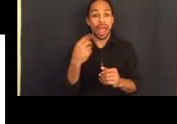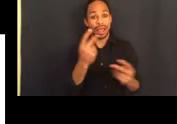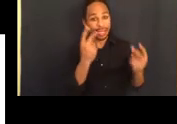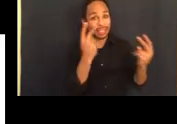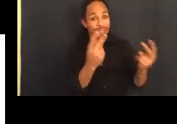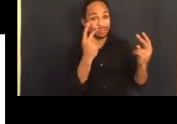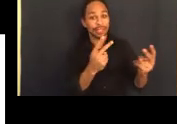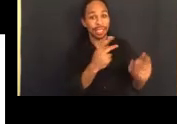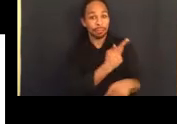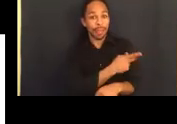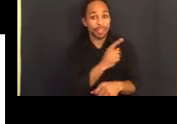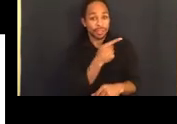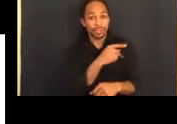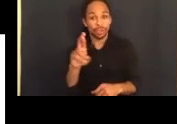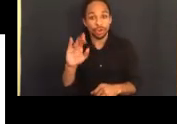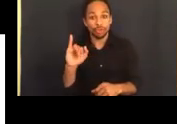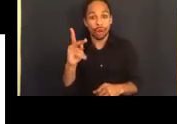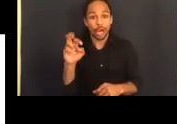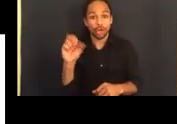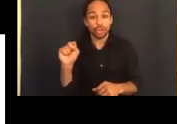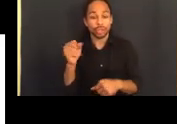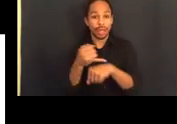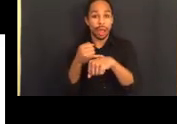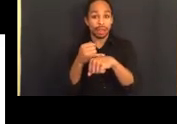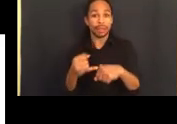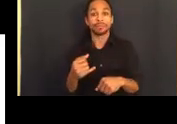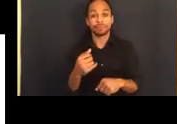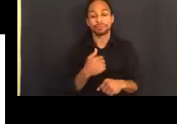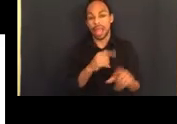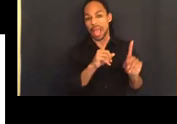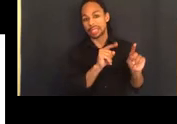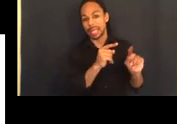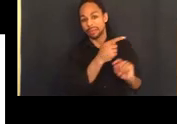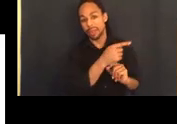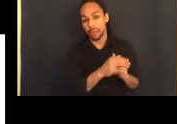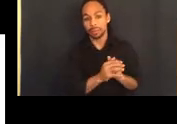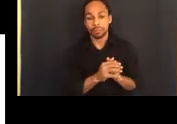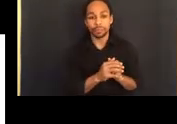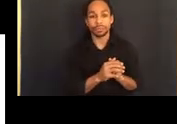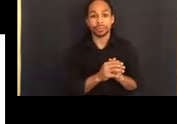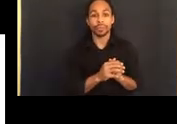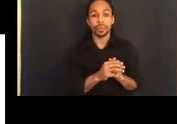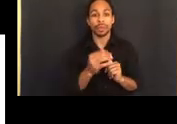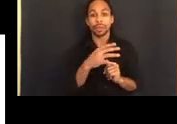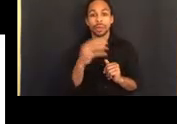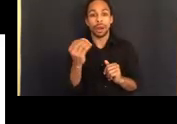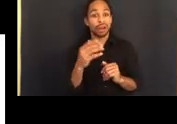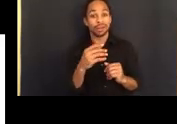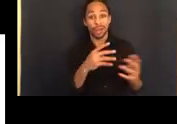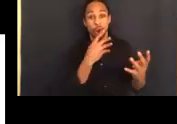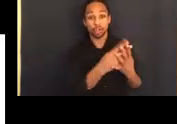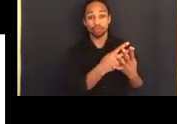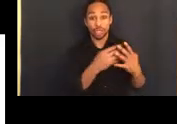where I see patients sometimes as an attending physician. And really, incarceration has